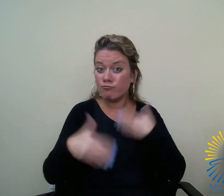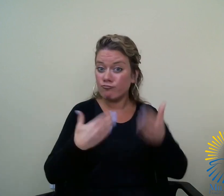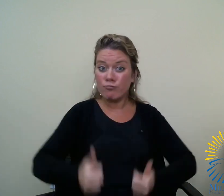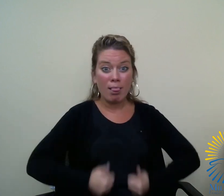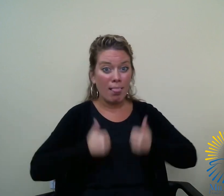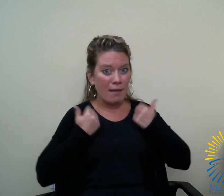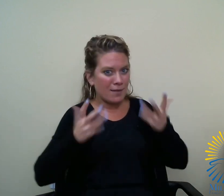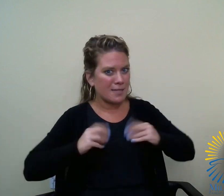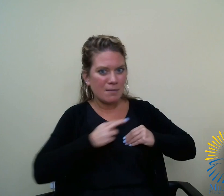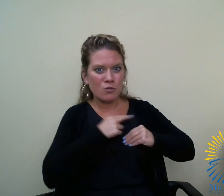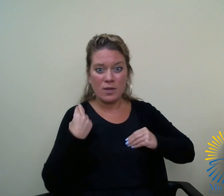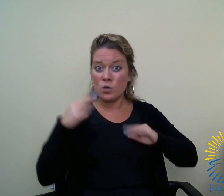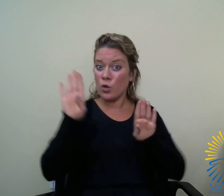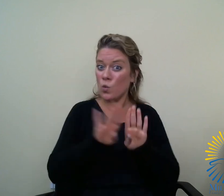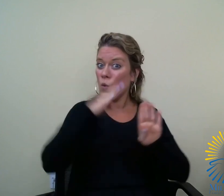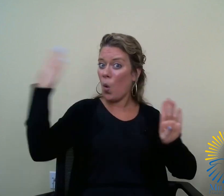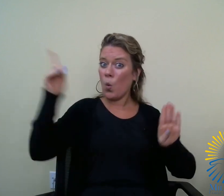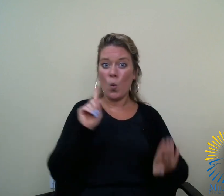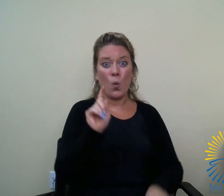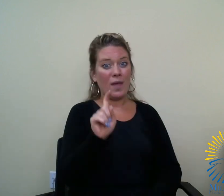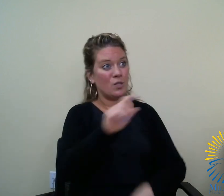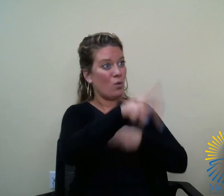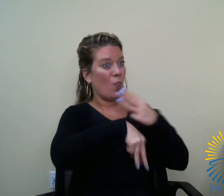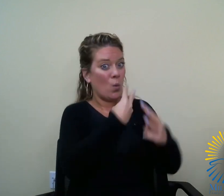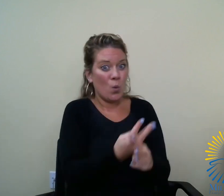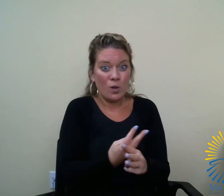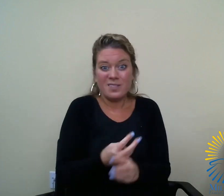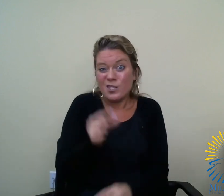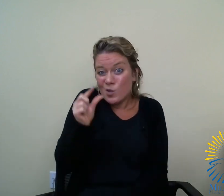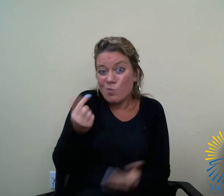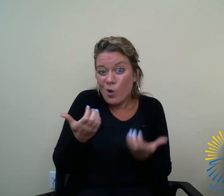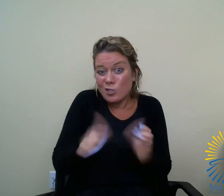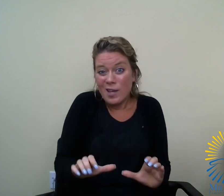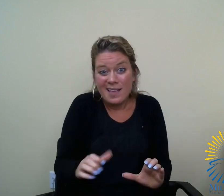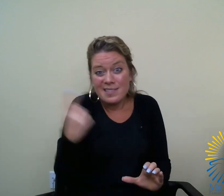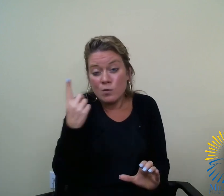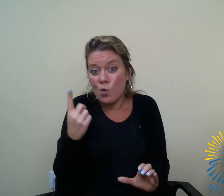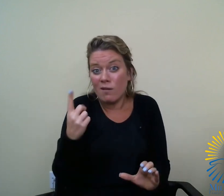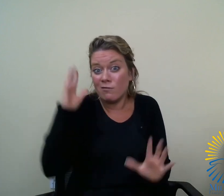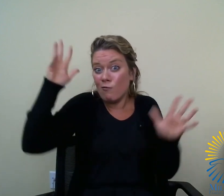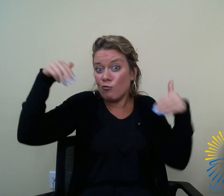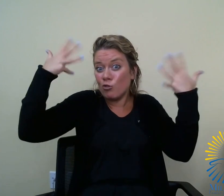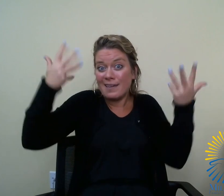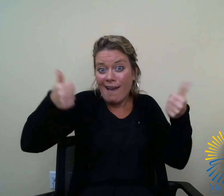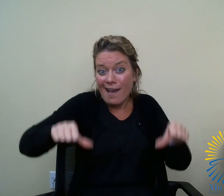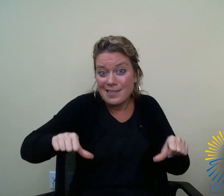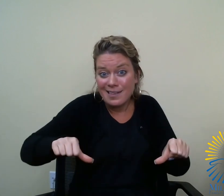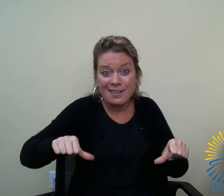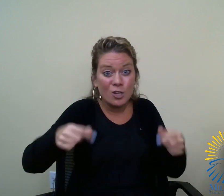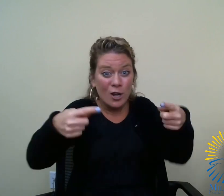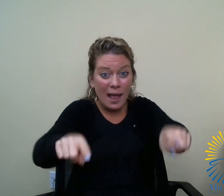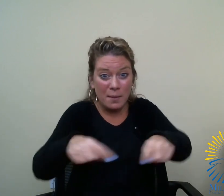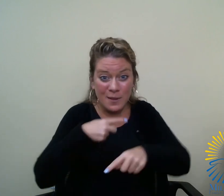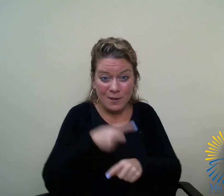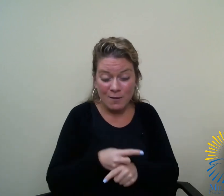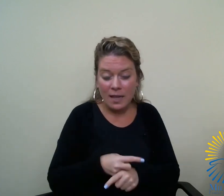go outside into the outside world, there's a small chance that some sort of freak accident is going to happen to you. And some people are